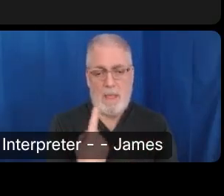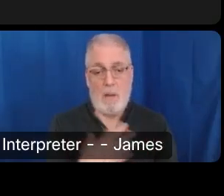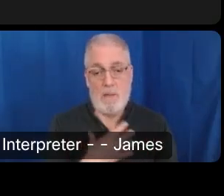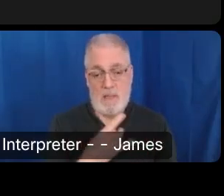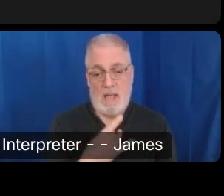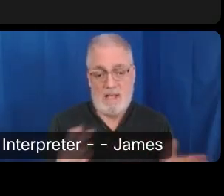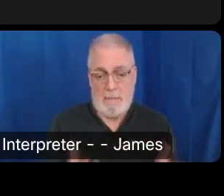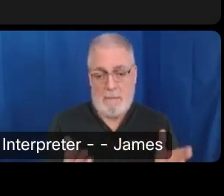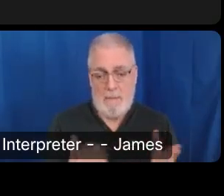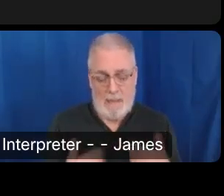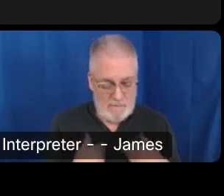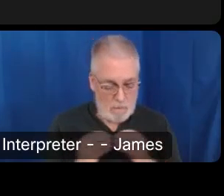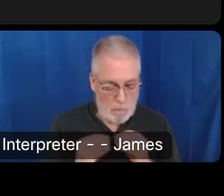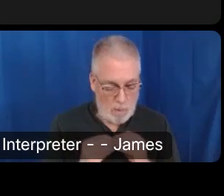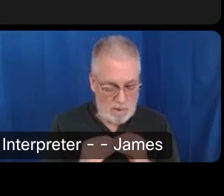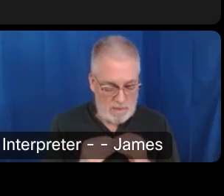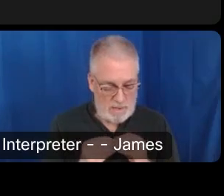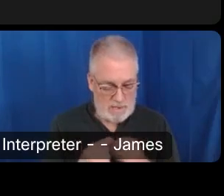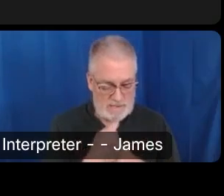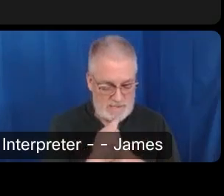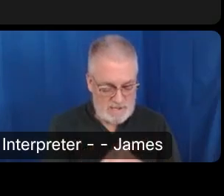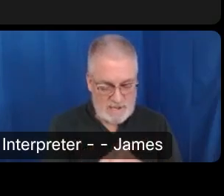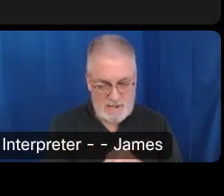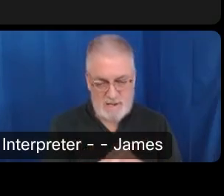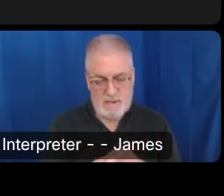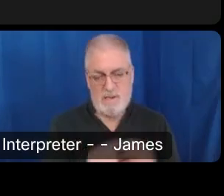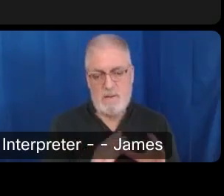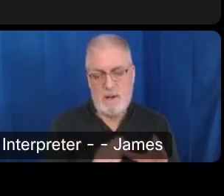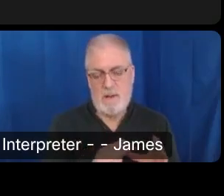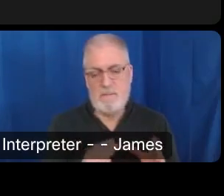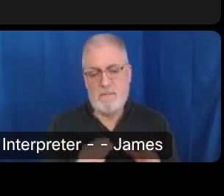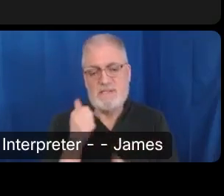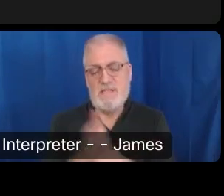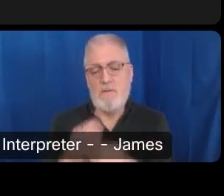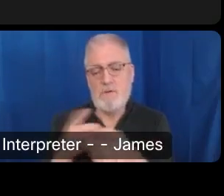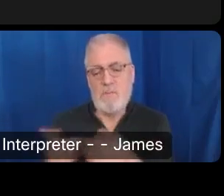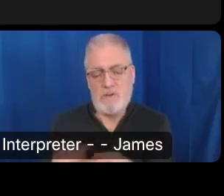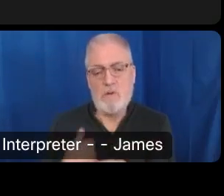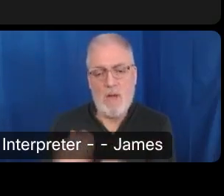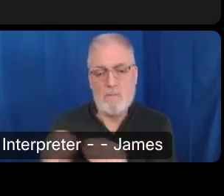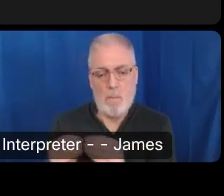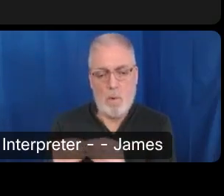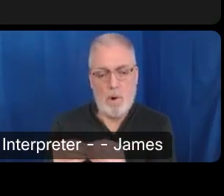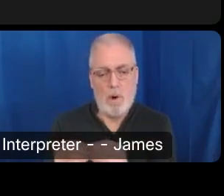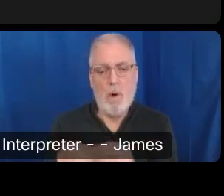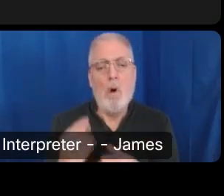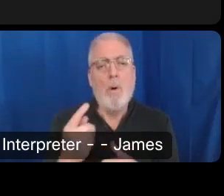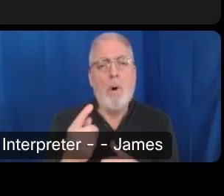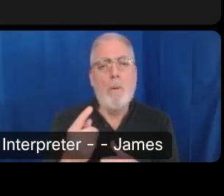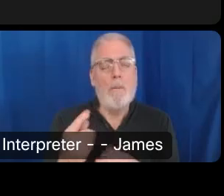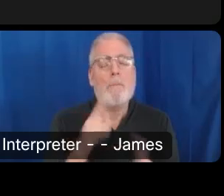versus self-direction. You have a lot more say. So I think what can be accomplished is very different on one side versus the